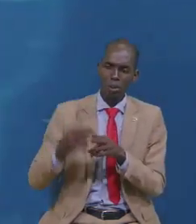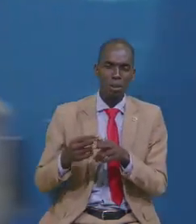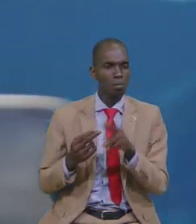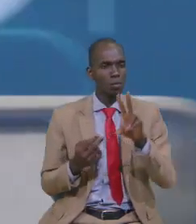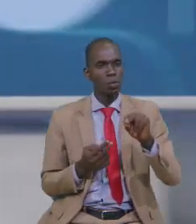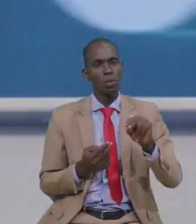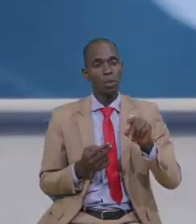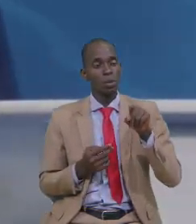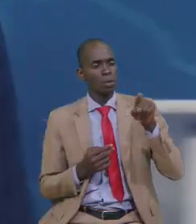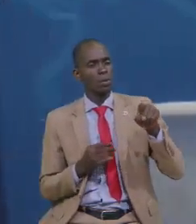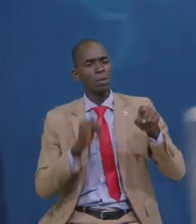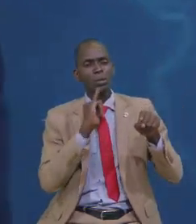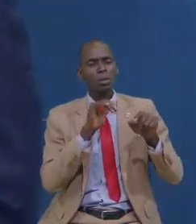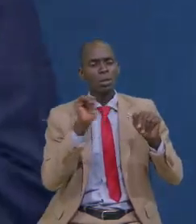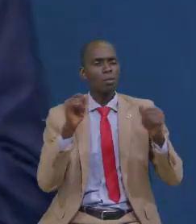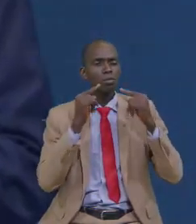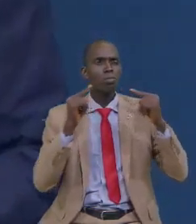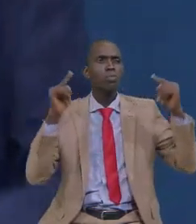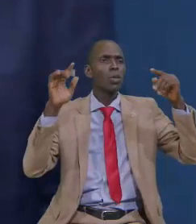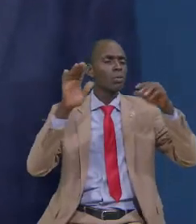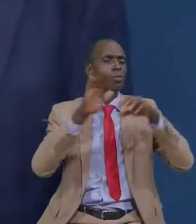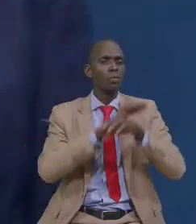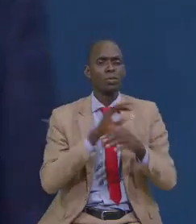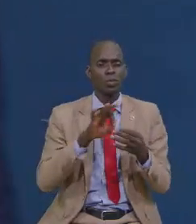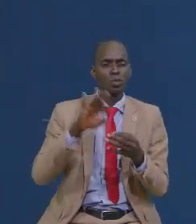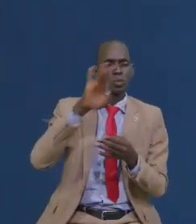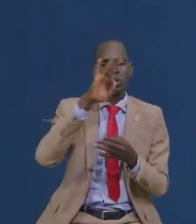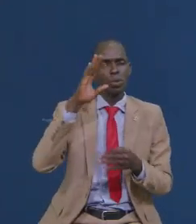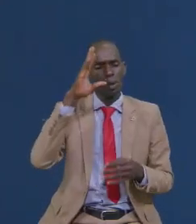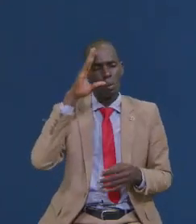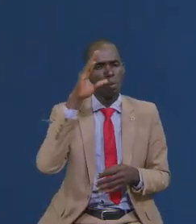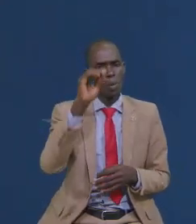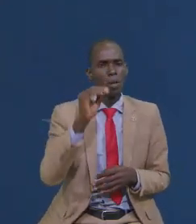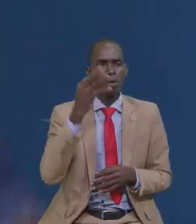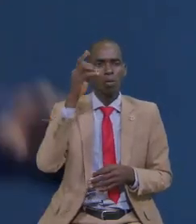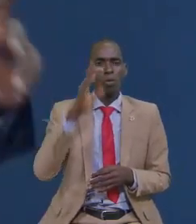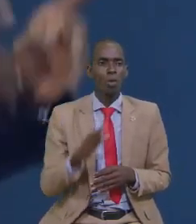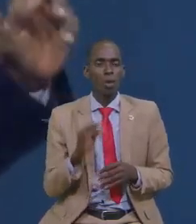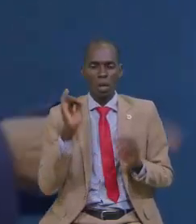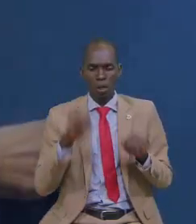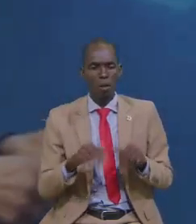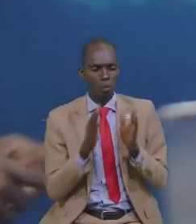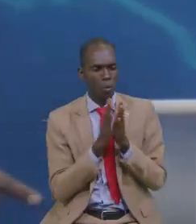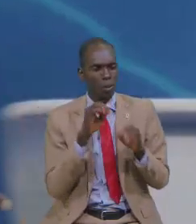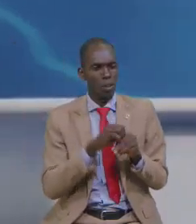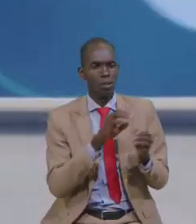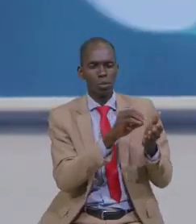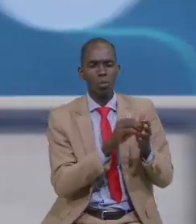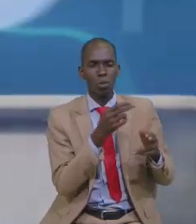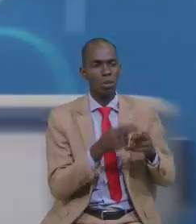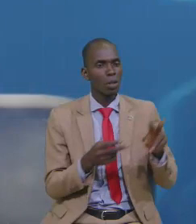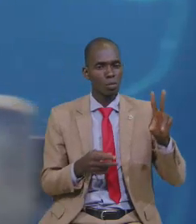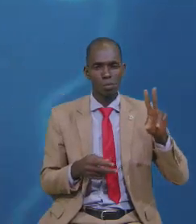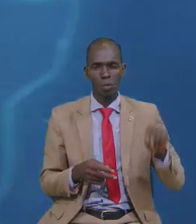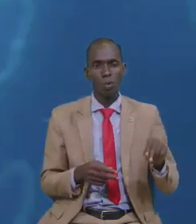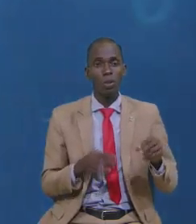successful spiritual man, apostle. I can pray in his name. No. It's only in the